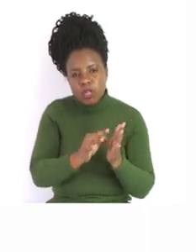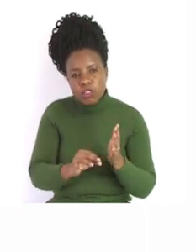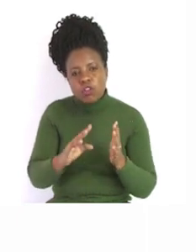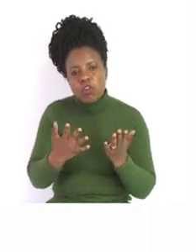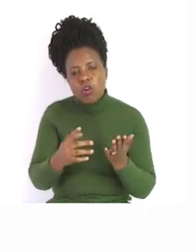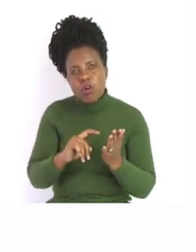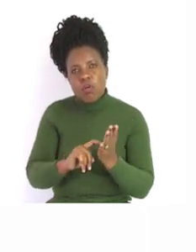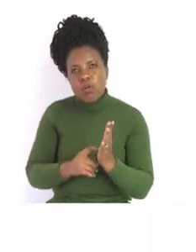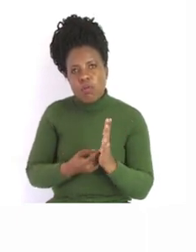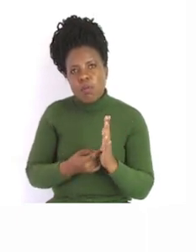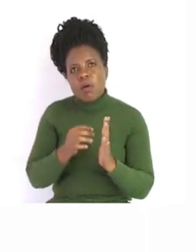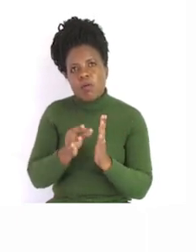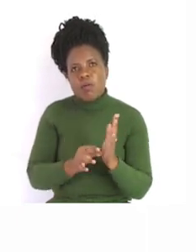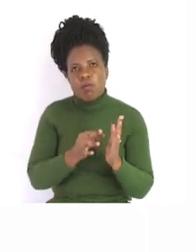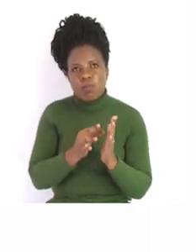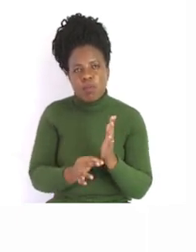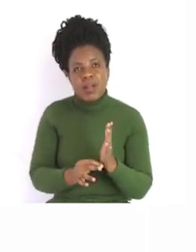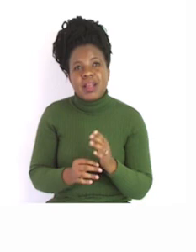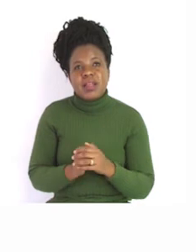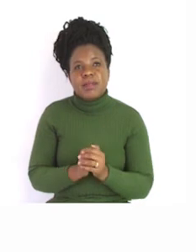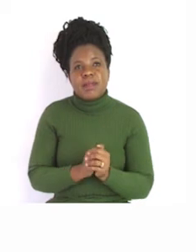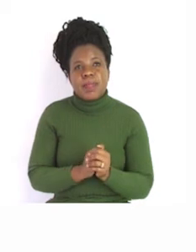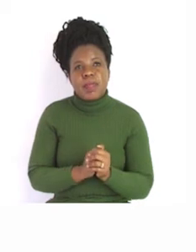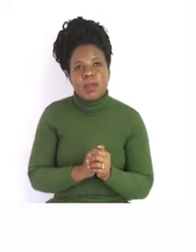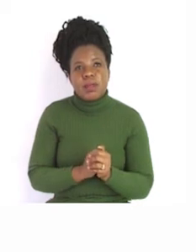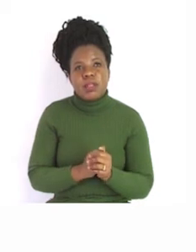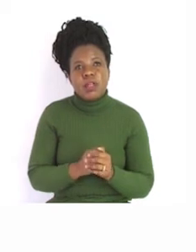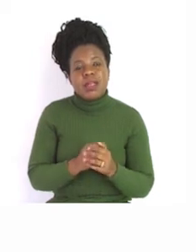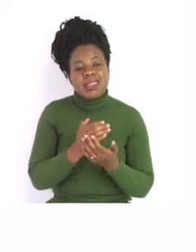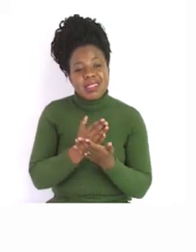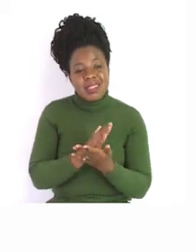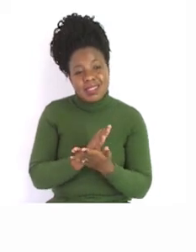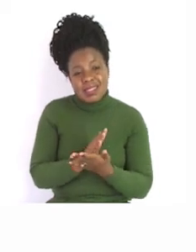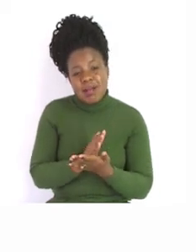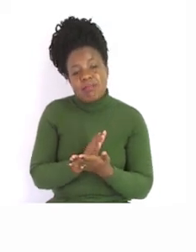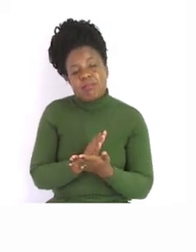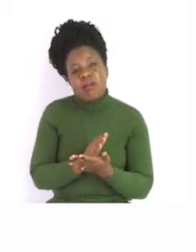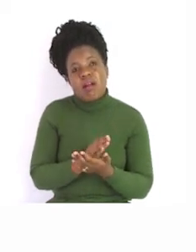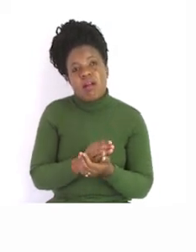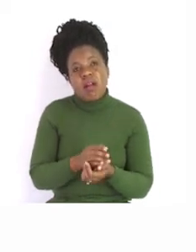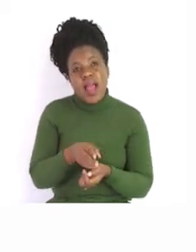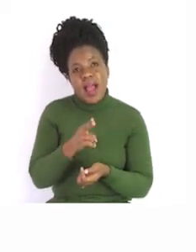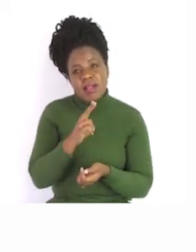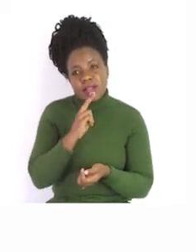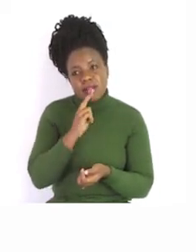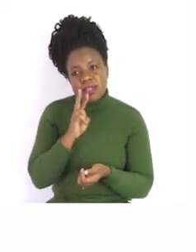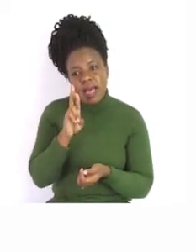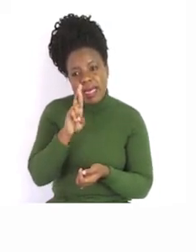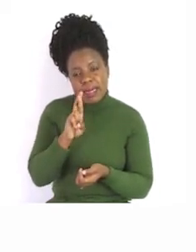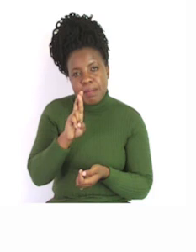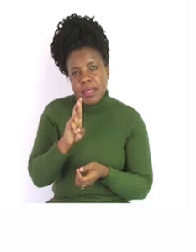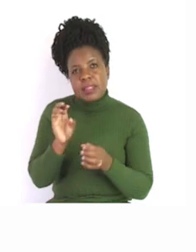not all the answers that will have a remainder, but whenever you find an